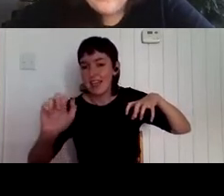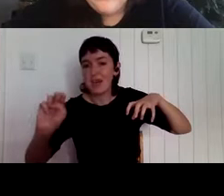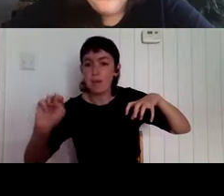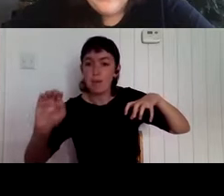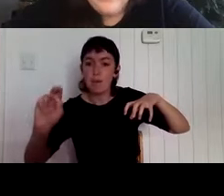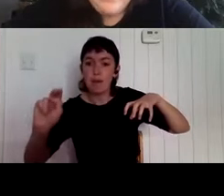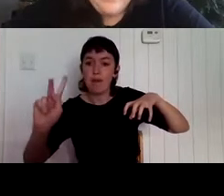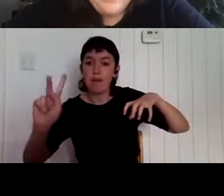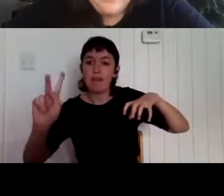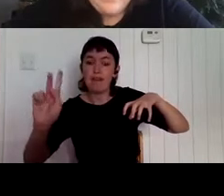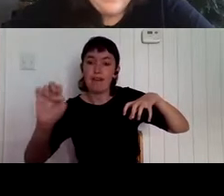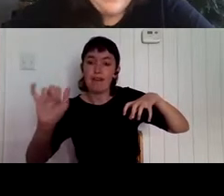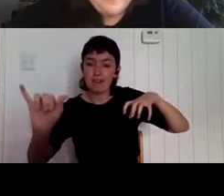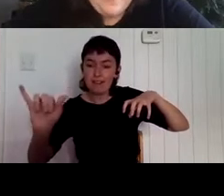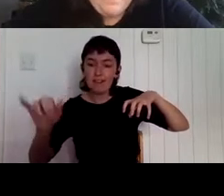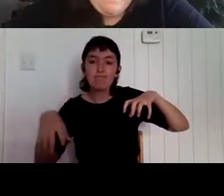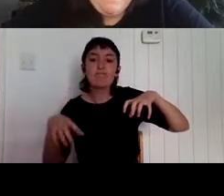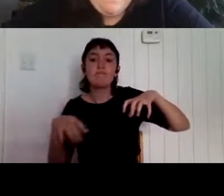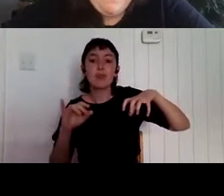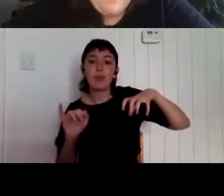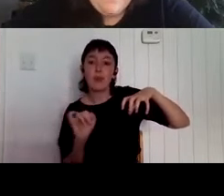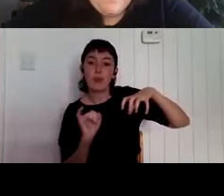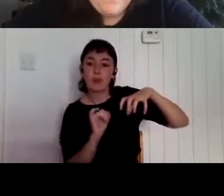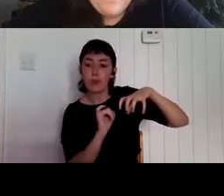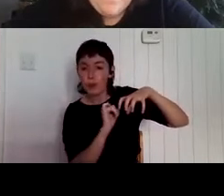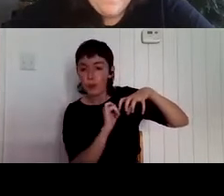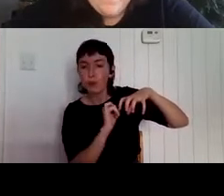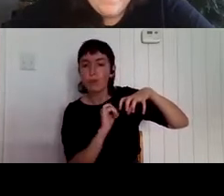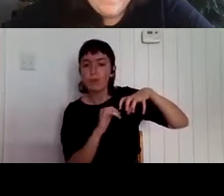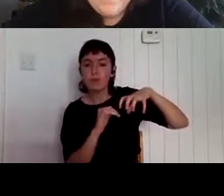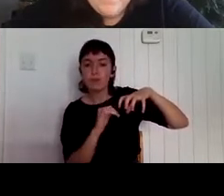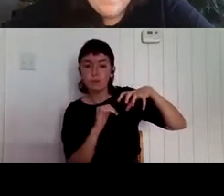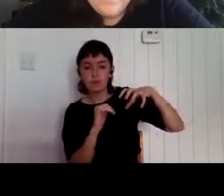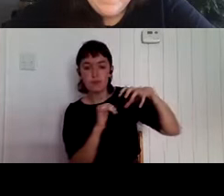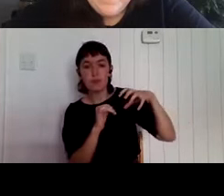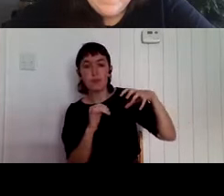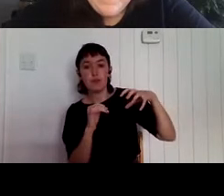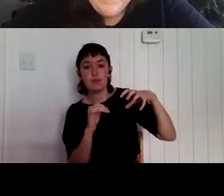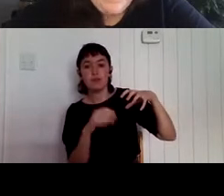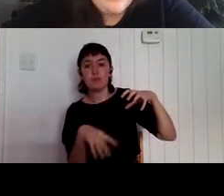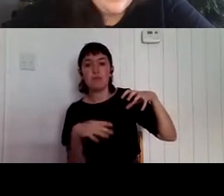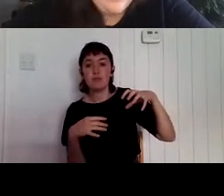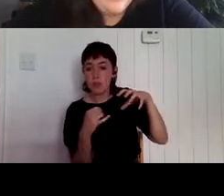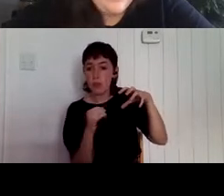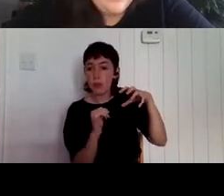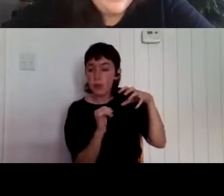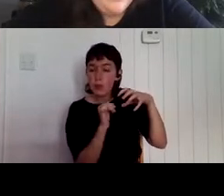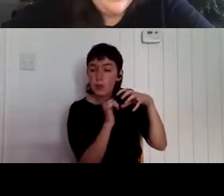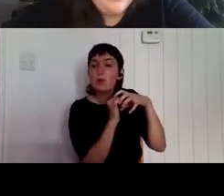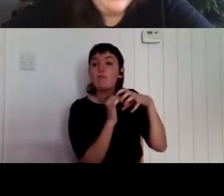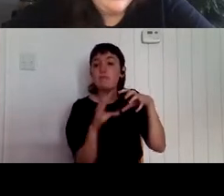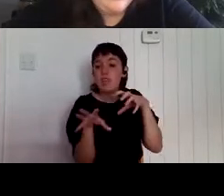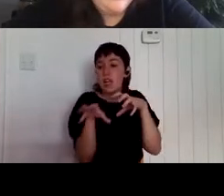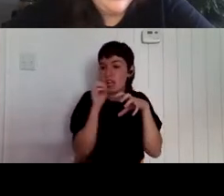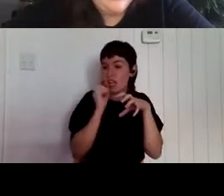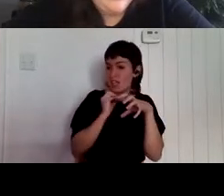and they will have, like they consume it and it, it, it moves